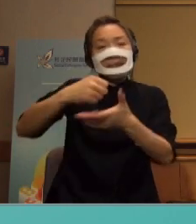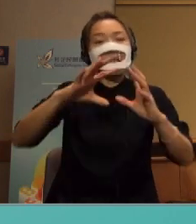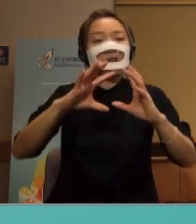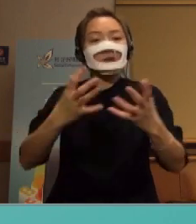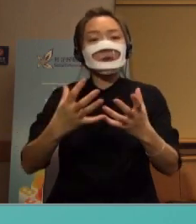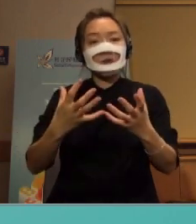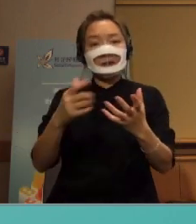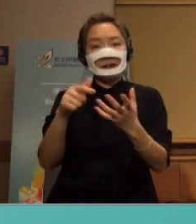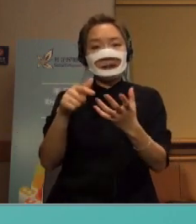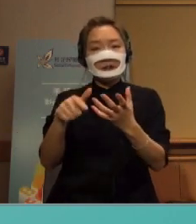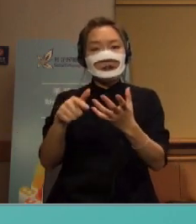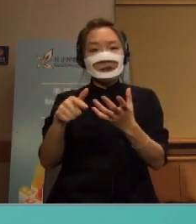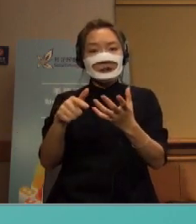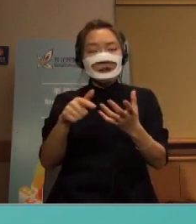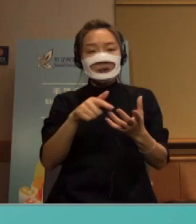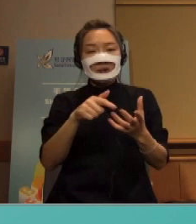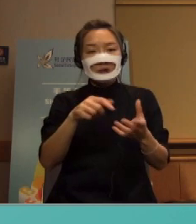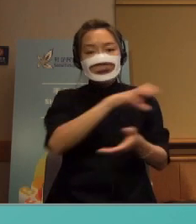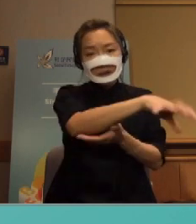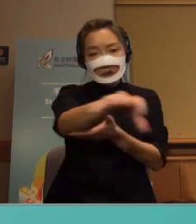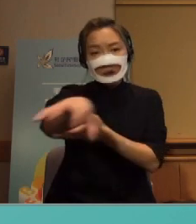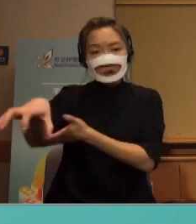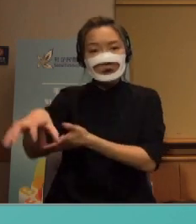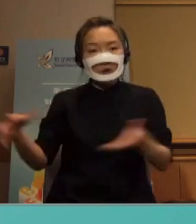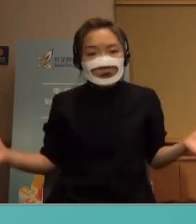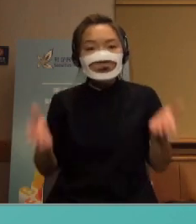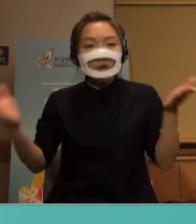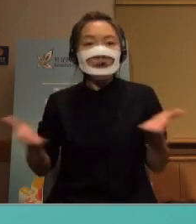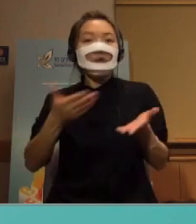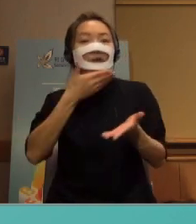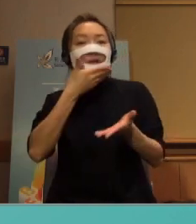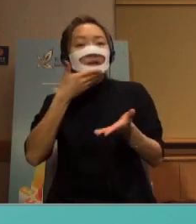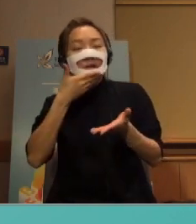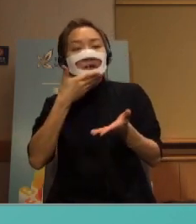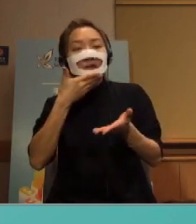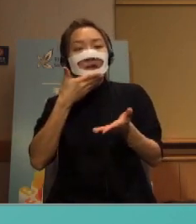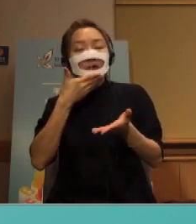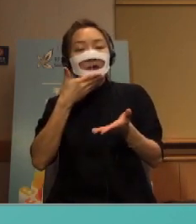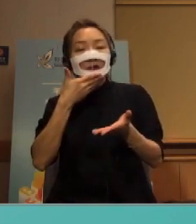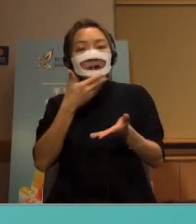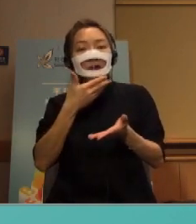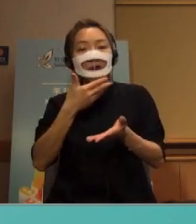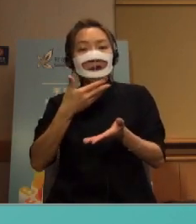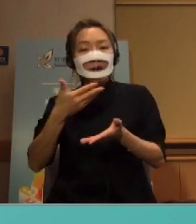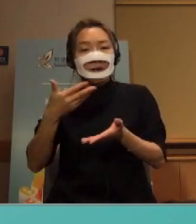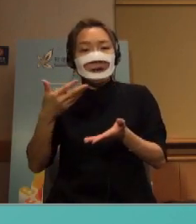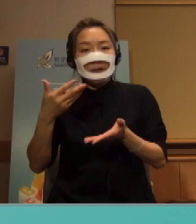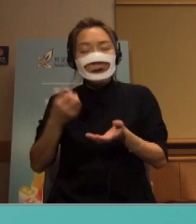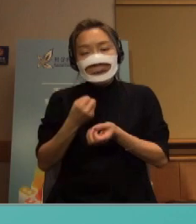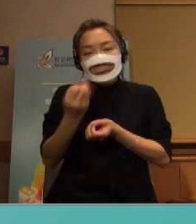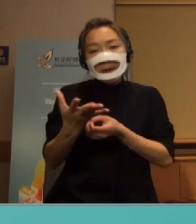more, and also maybe to able to create their own NFT. Yeah, and also we want